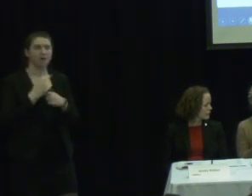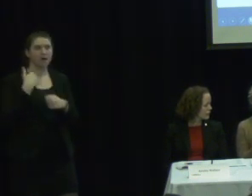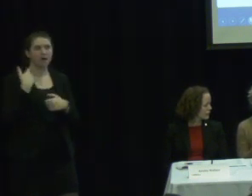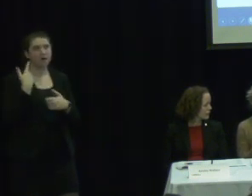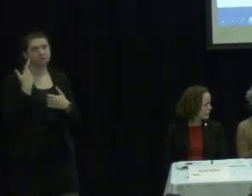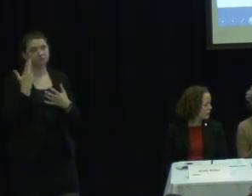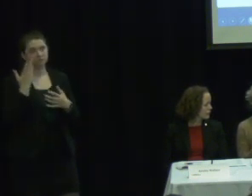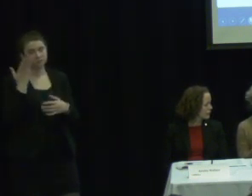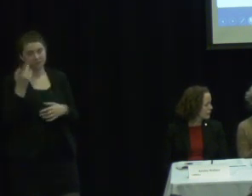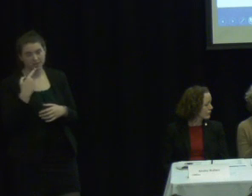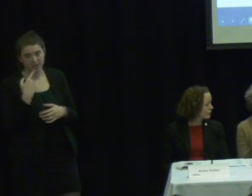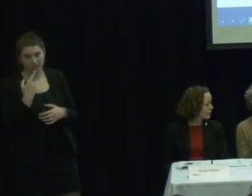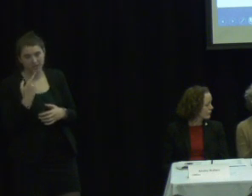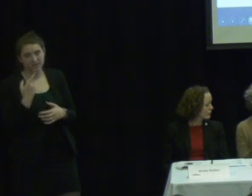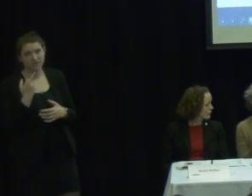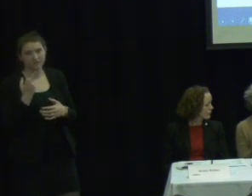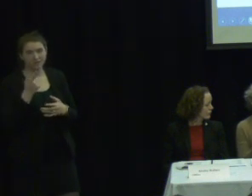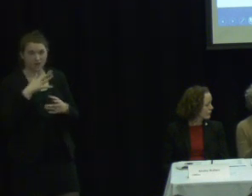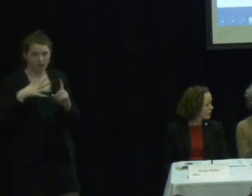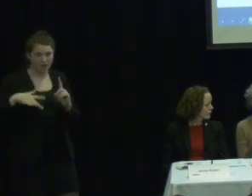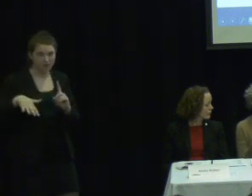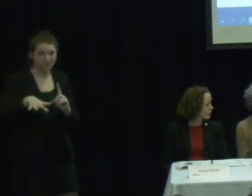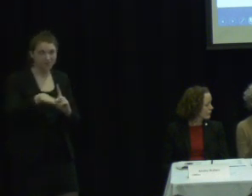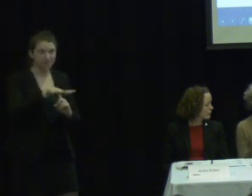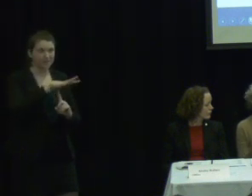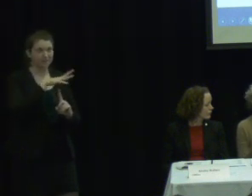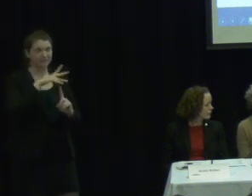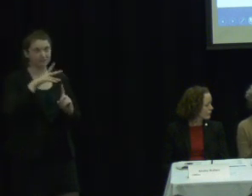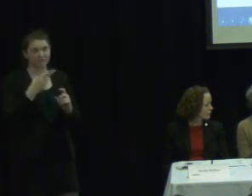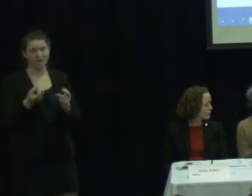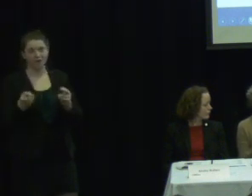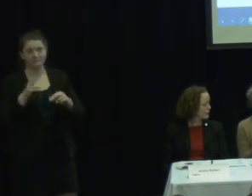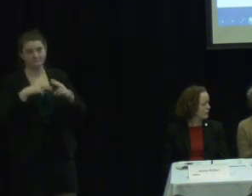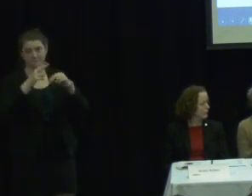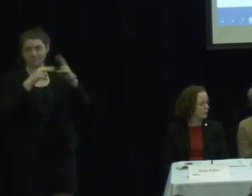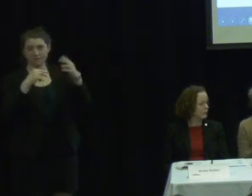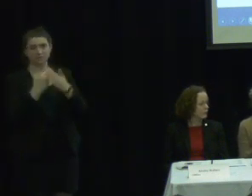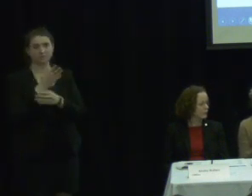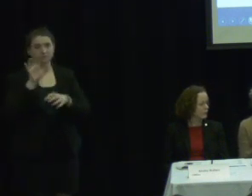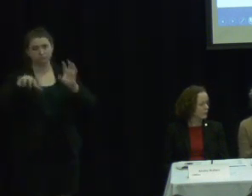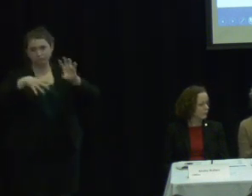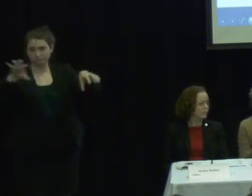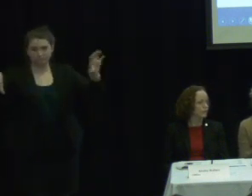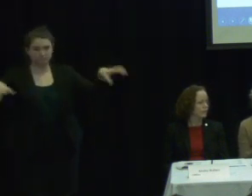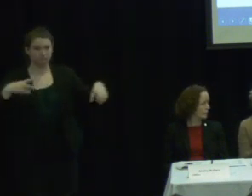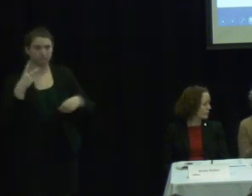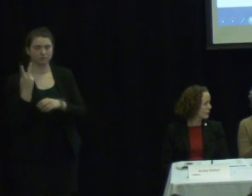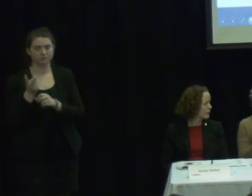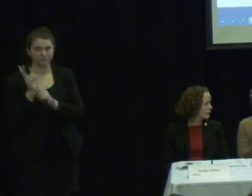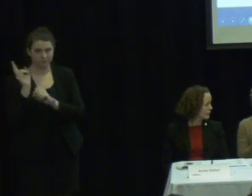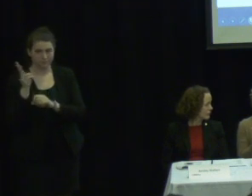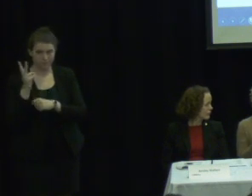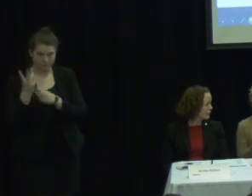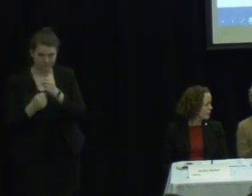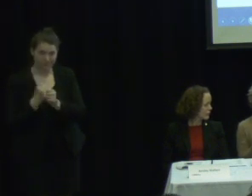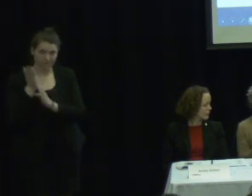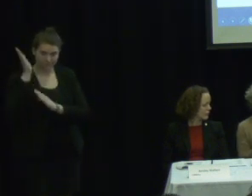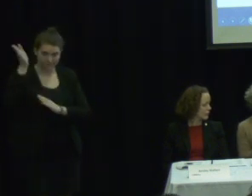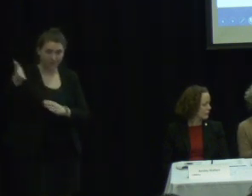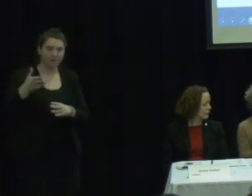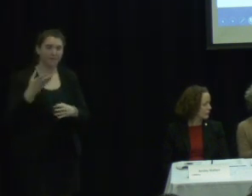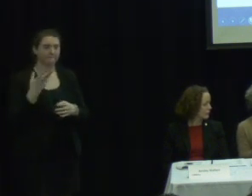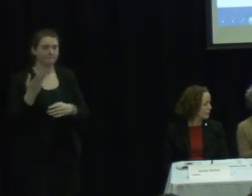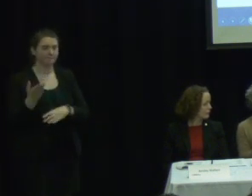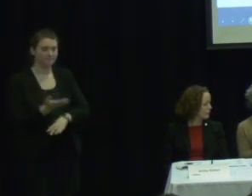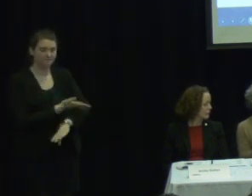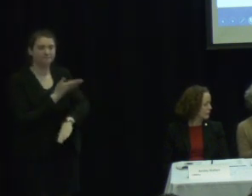the context of all the building that will be happening on this campus in the next 2 years, many entities